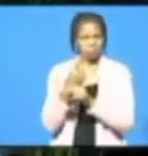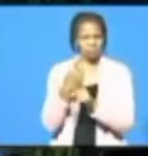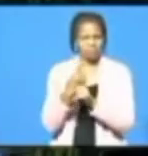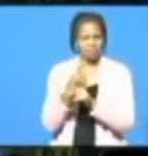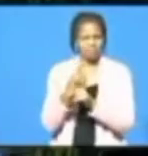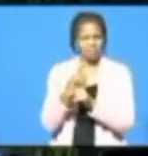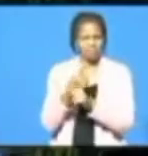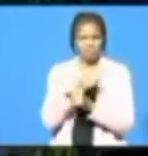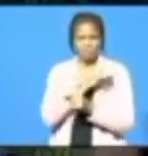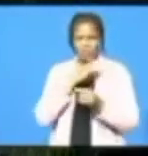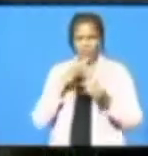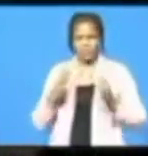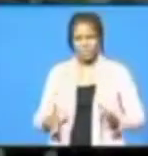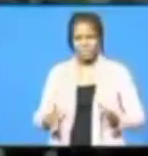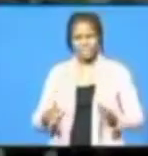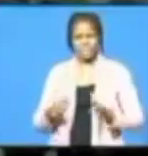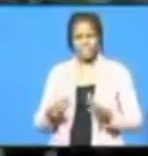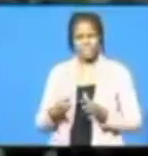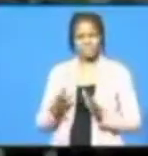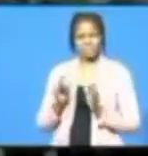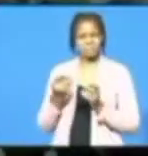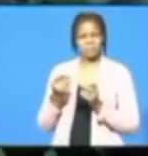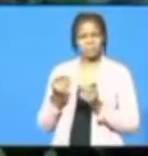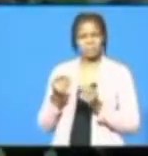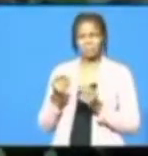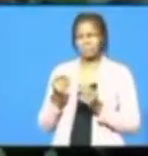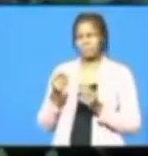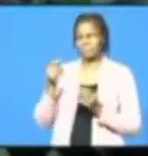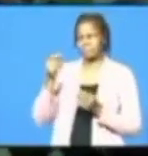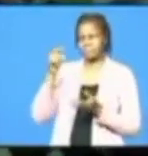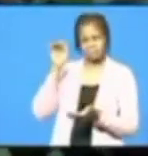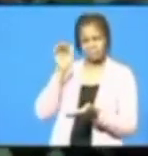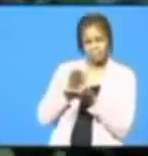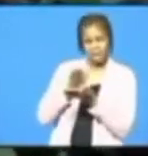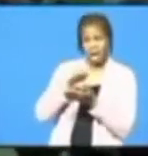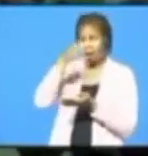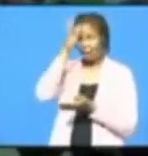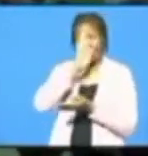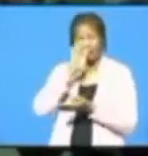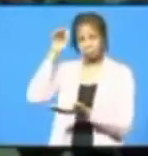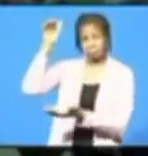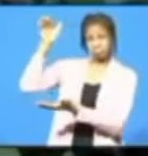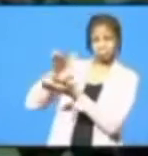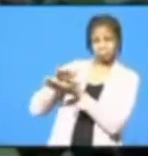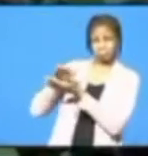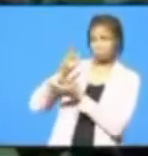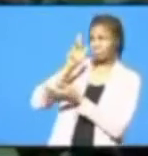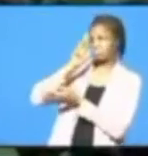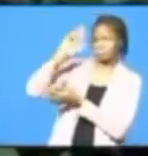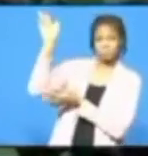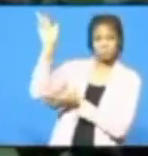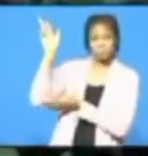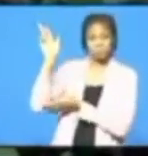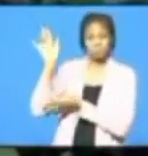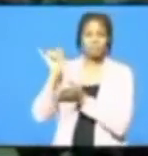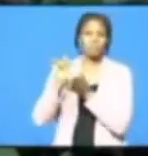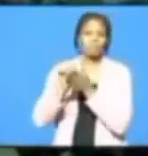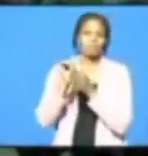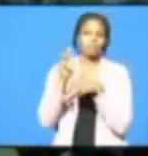God is marginalized. That's the world that we live